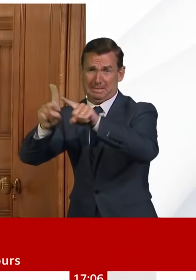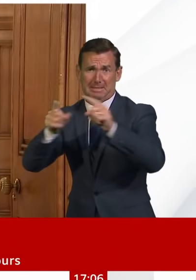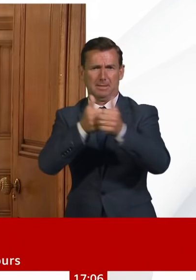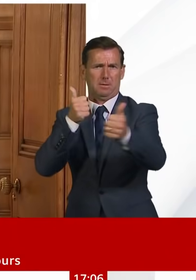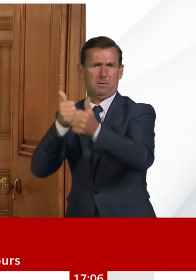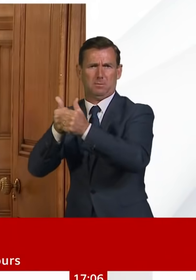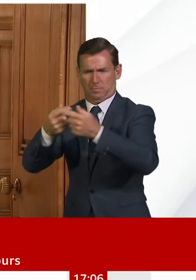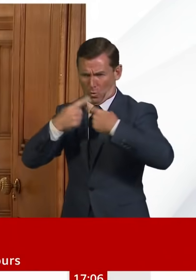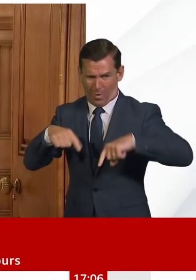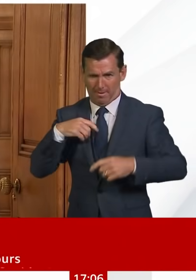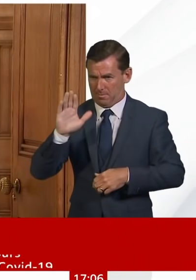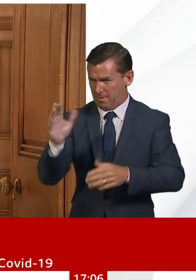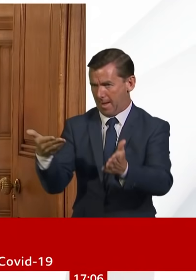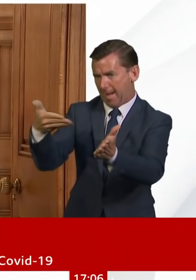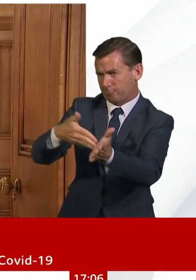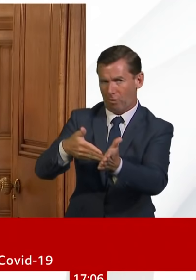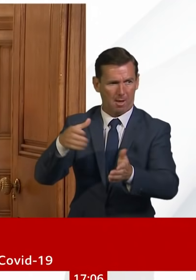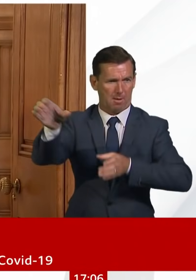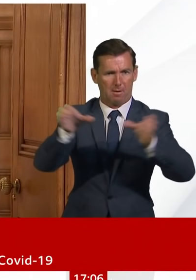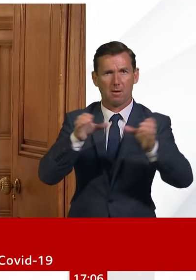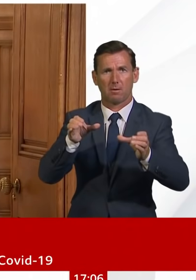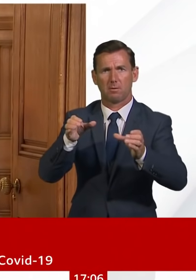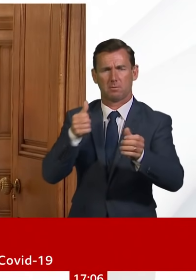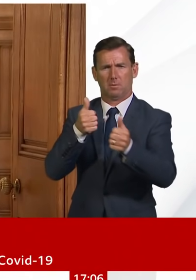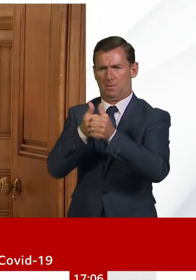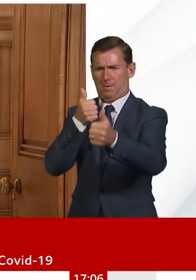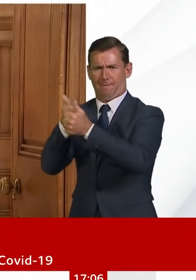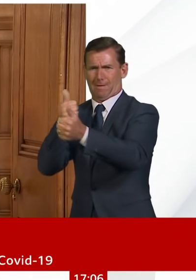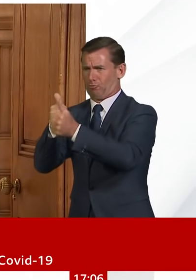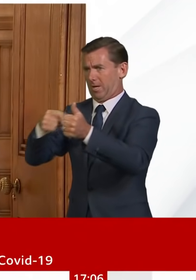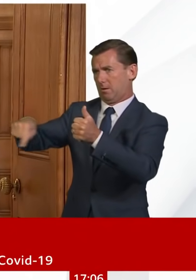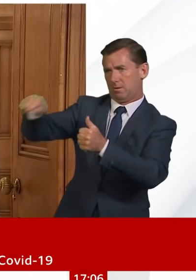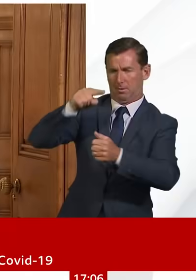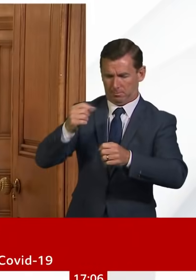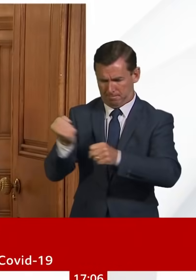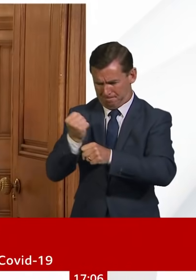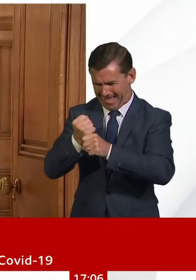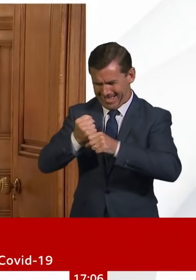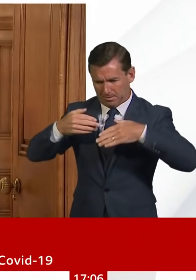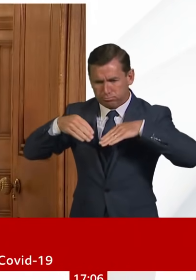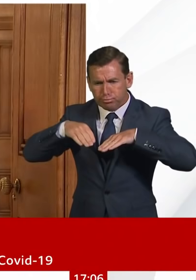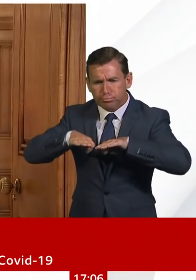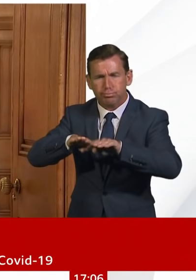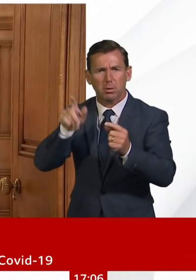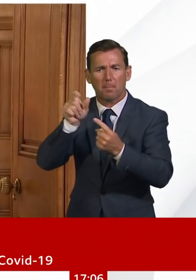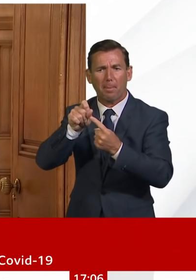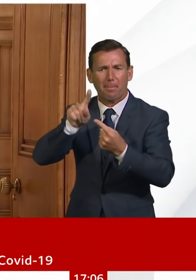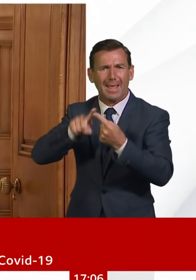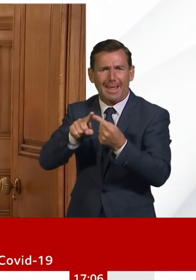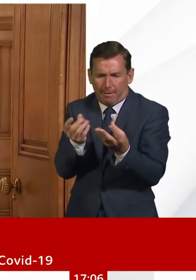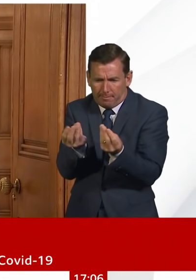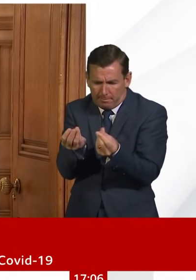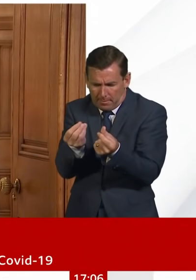base. We're in direct talks with the factories that actually produce the PPE and the fabric that it's made